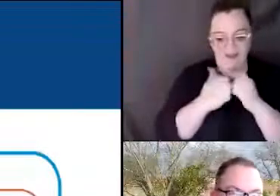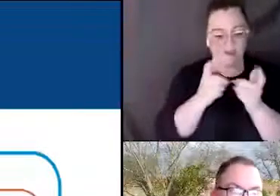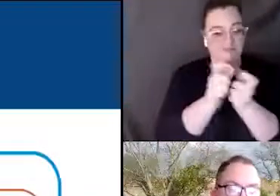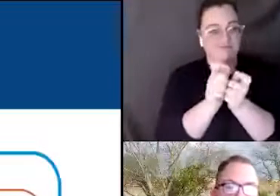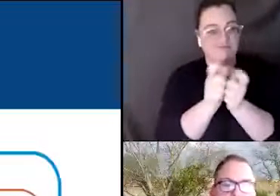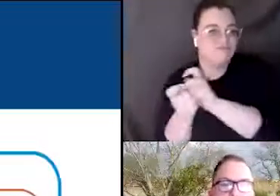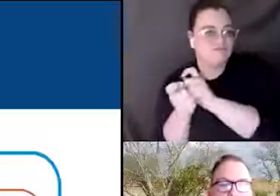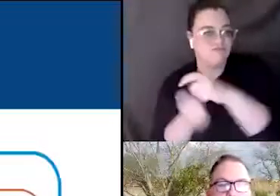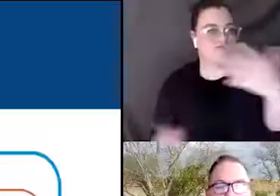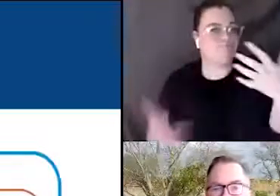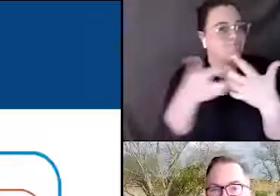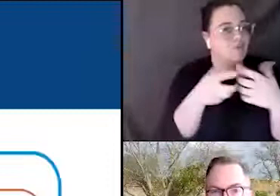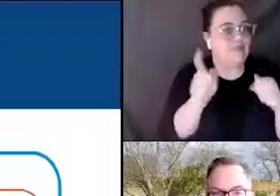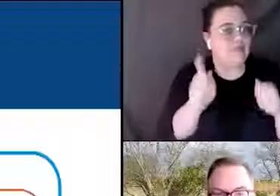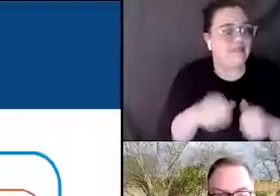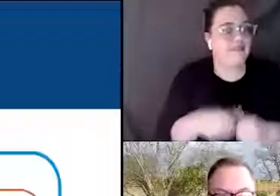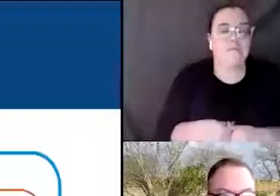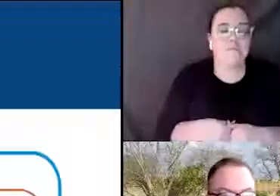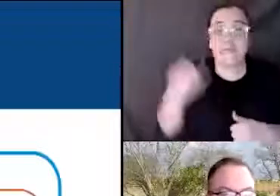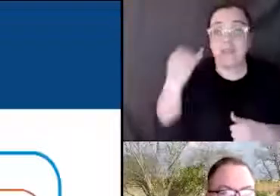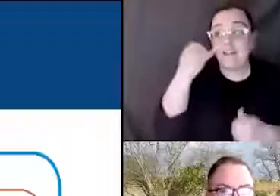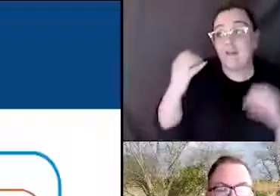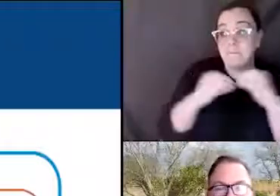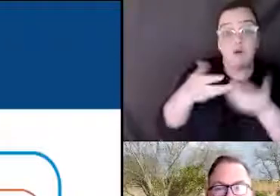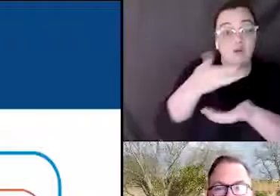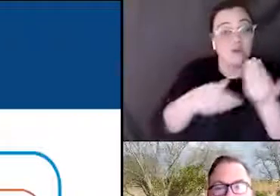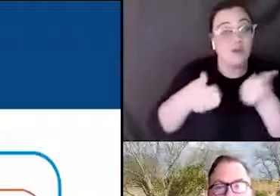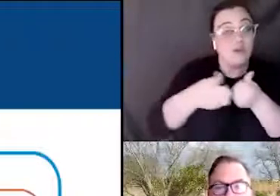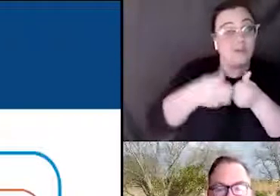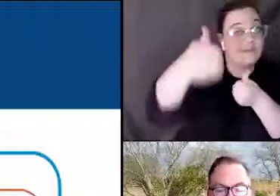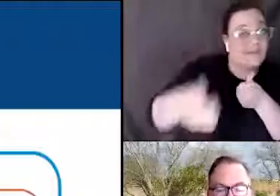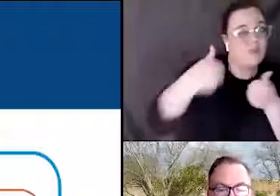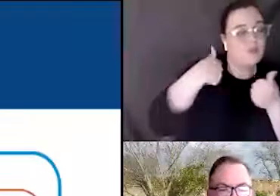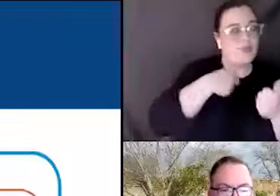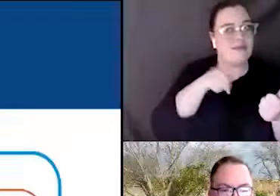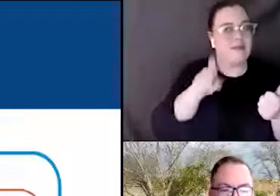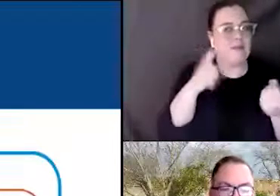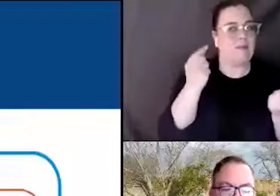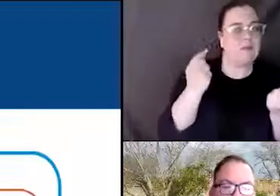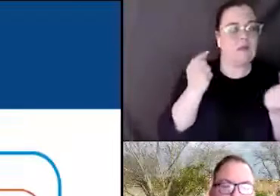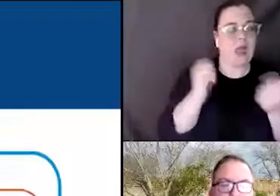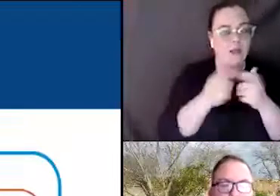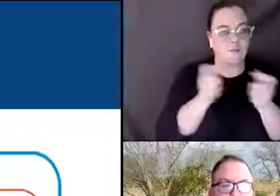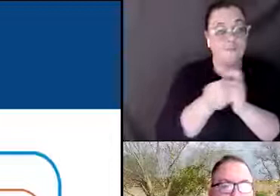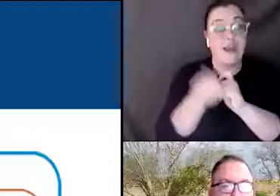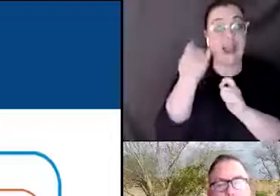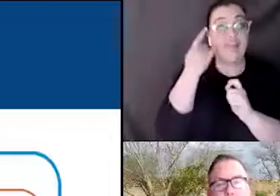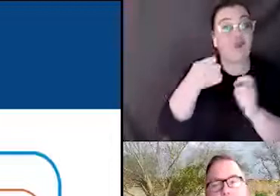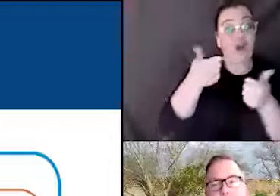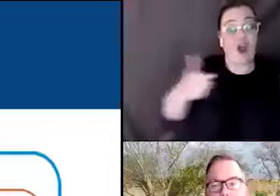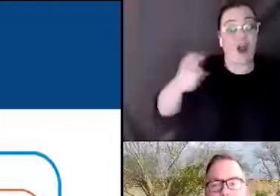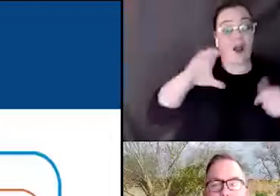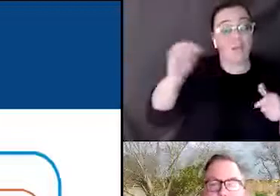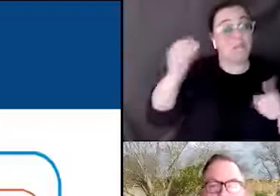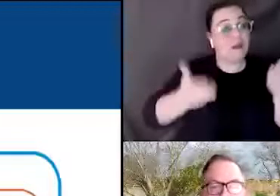as needed. If more social distancing is still needed, you can even have, if you're a large organization, you can have your